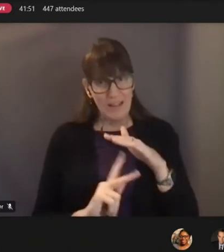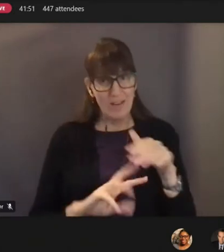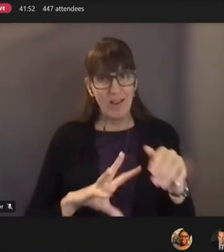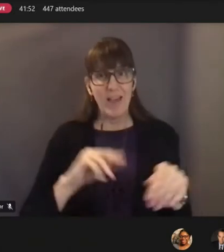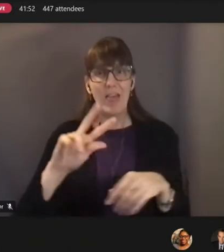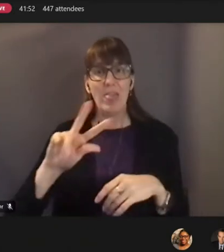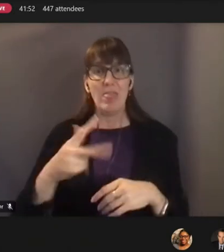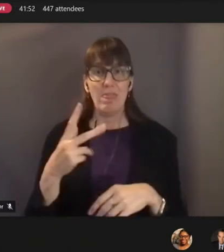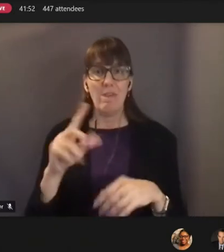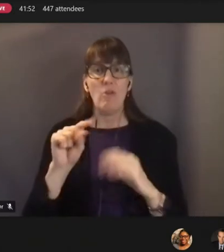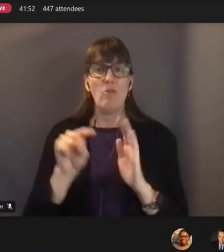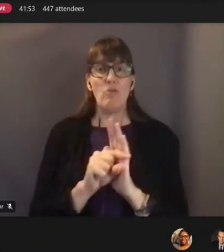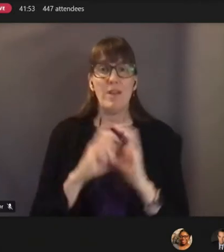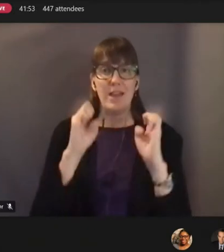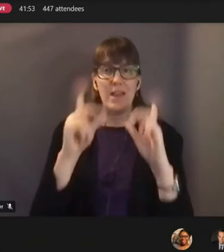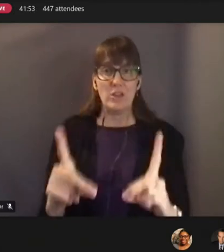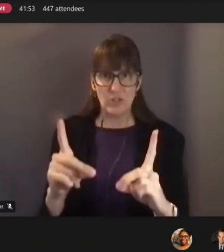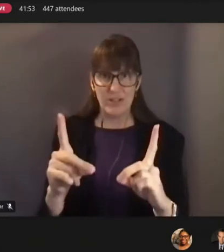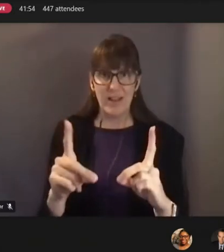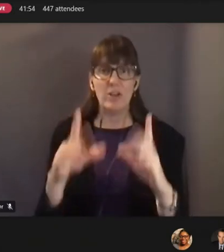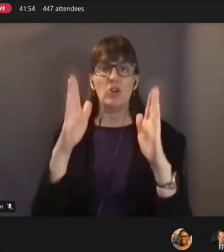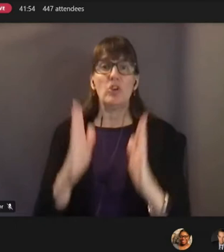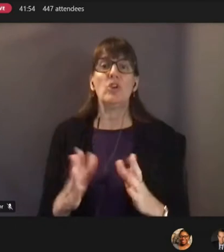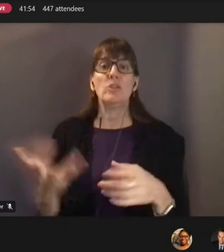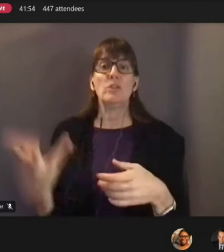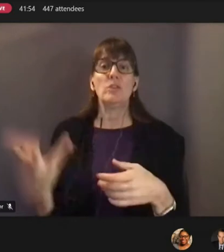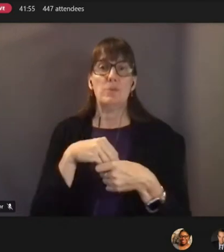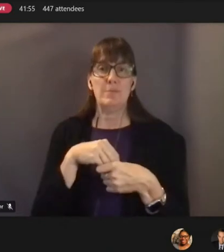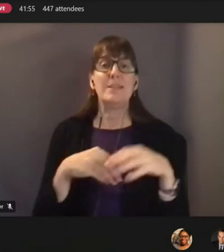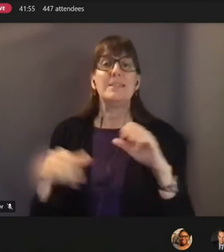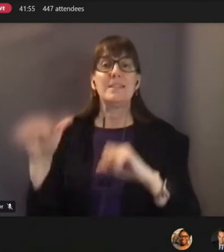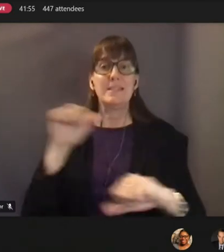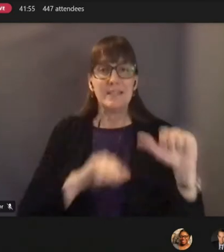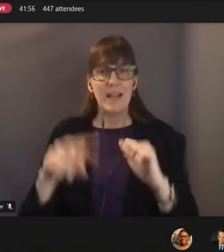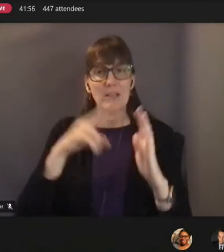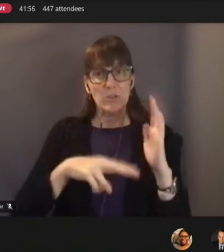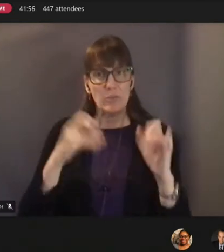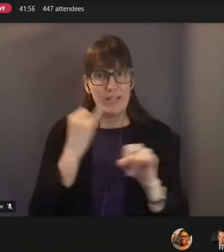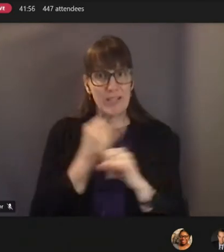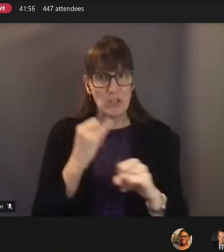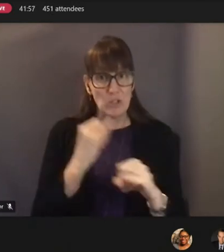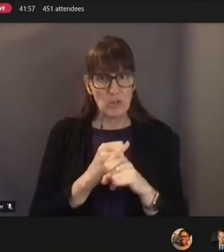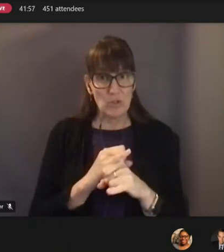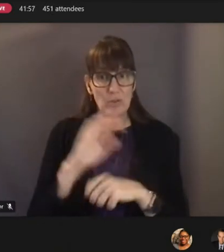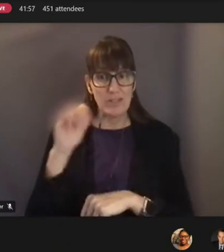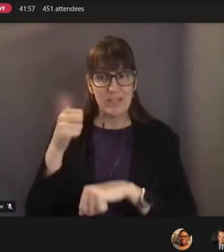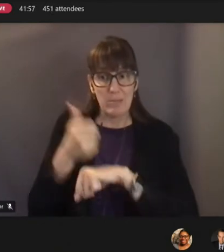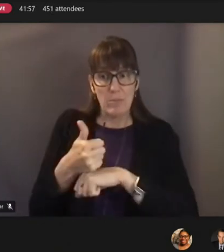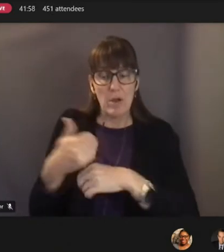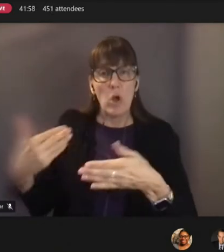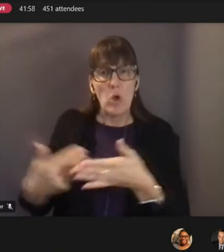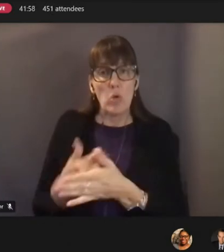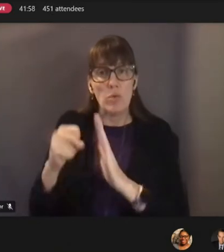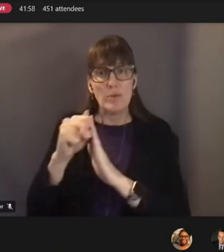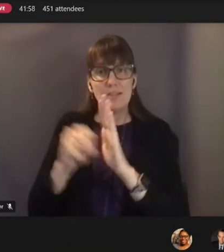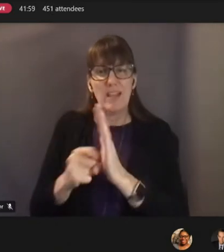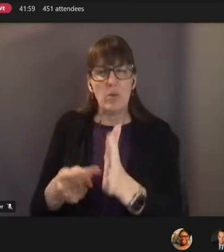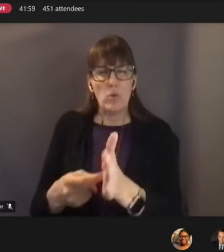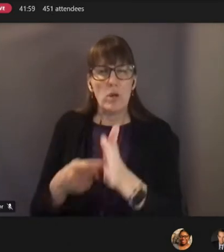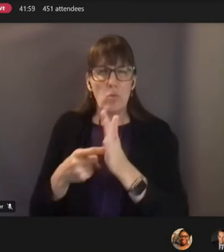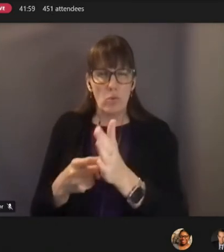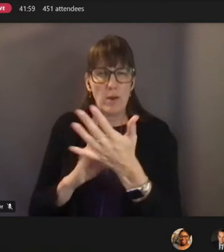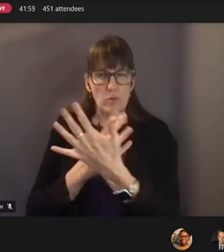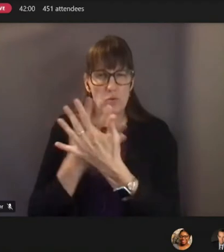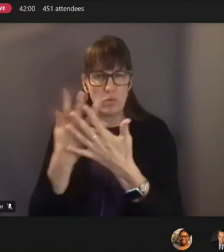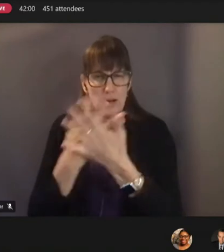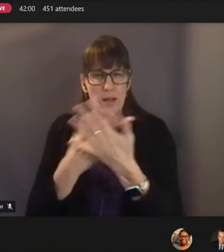Reading Institute to lay the foundation for implementing a new state-required early literacy screening tool. Implementing an assessment